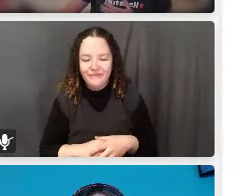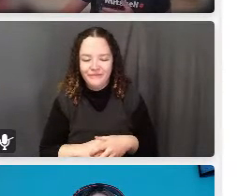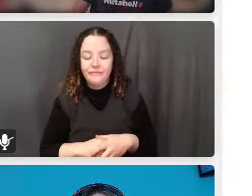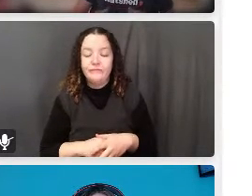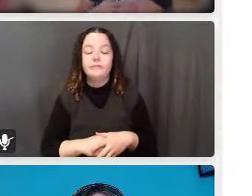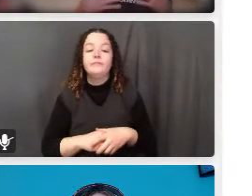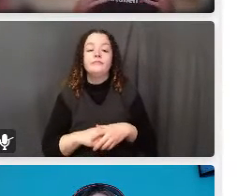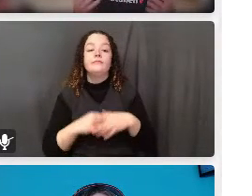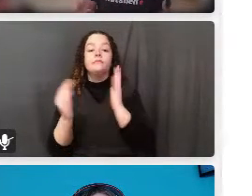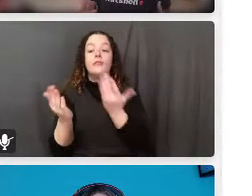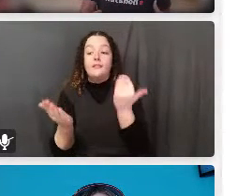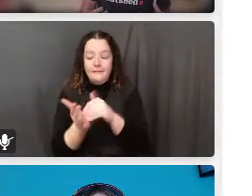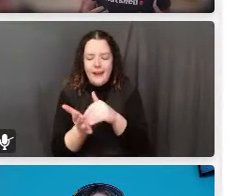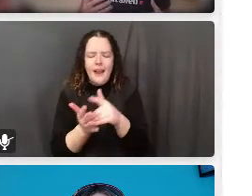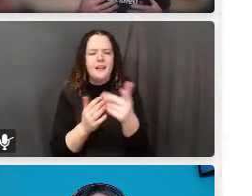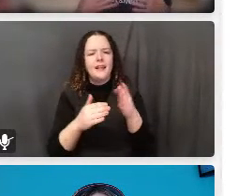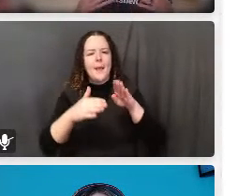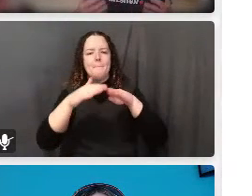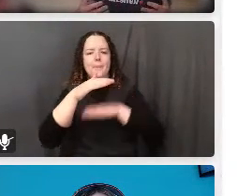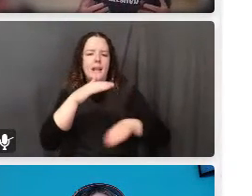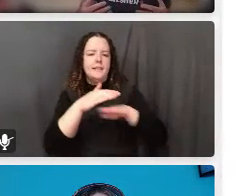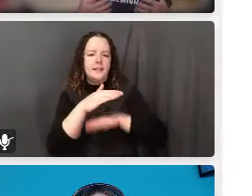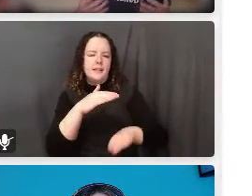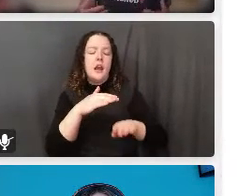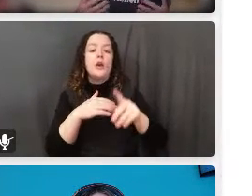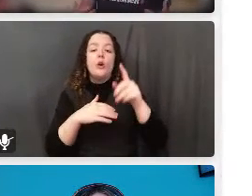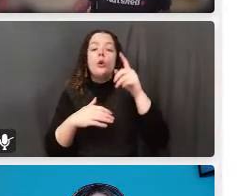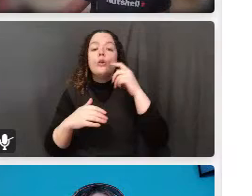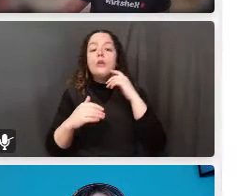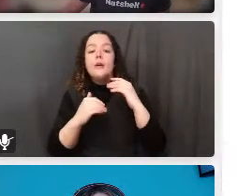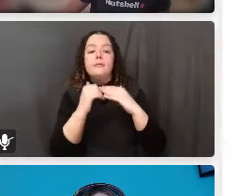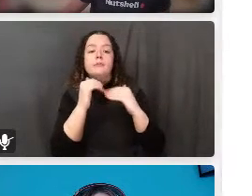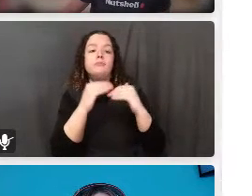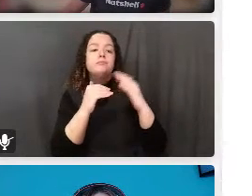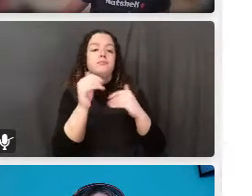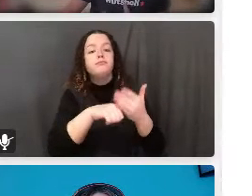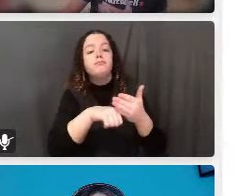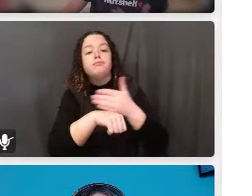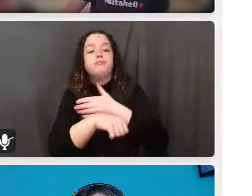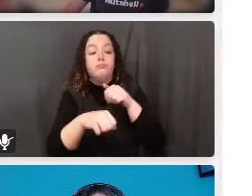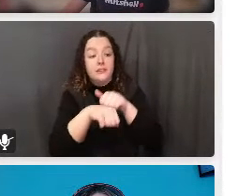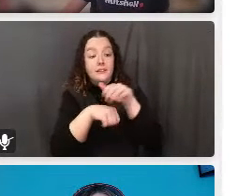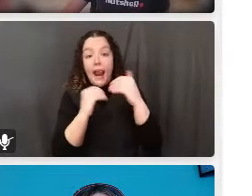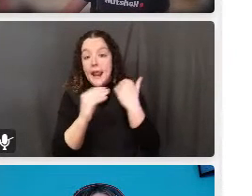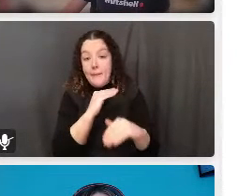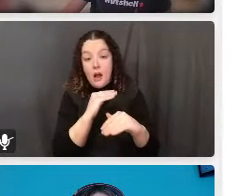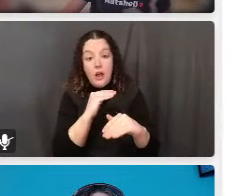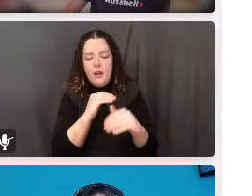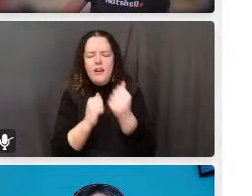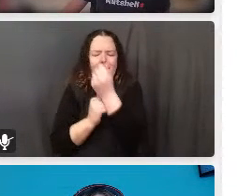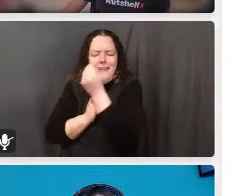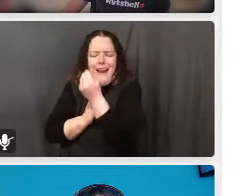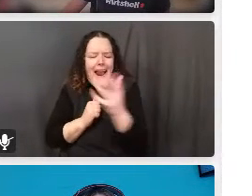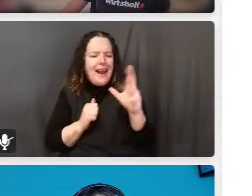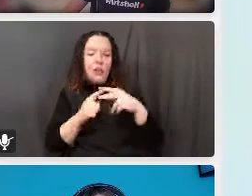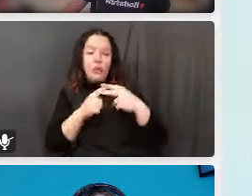And then again, that goes over the basics of what you need to do in order to build and be able to send out an email from any email marketing tool,